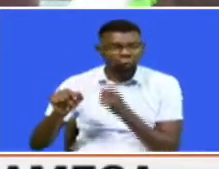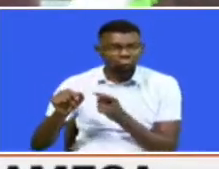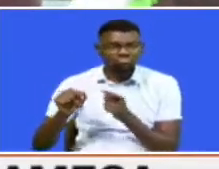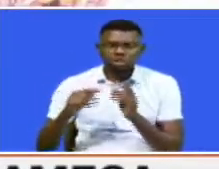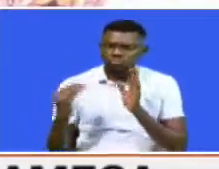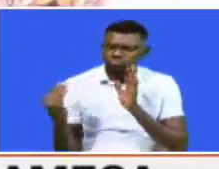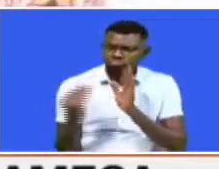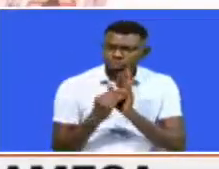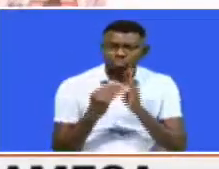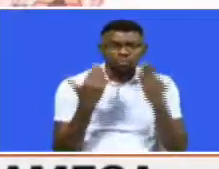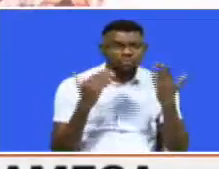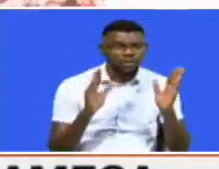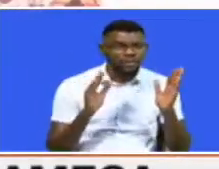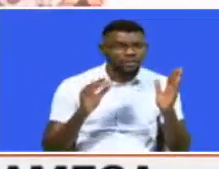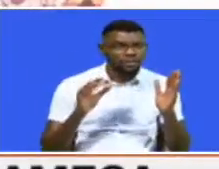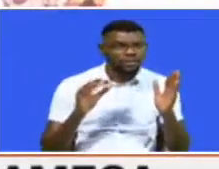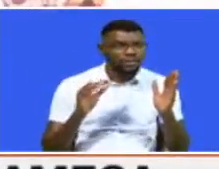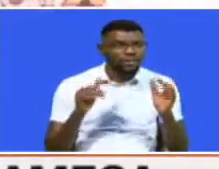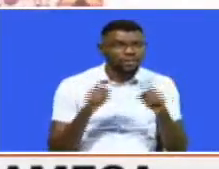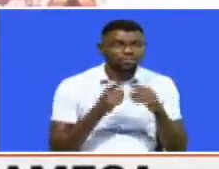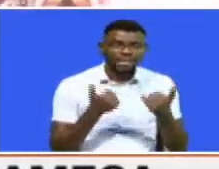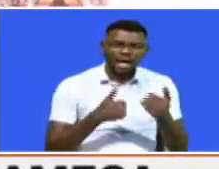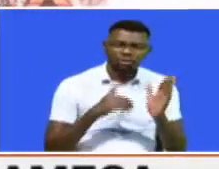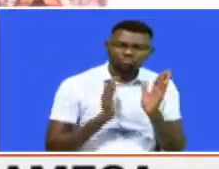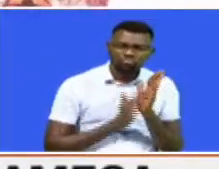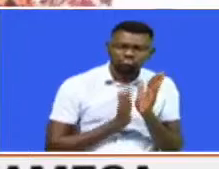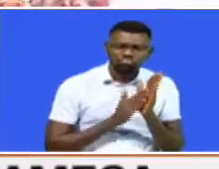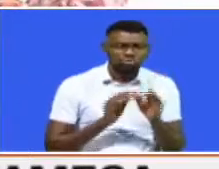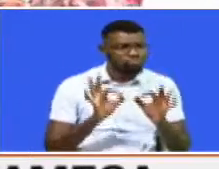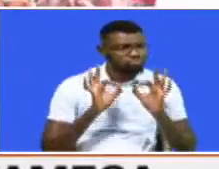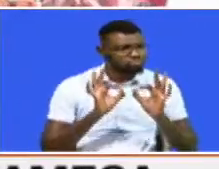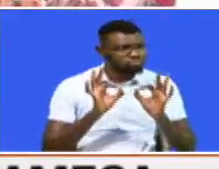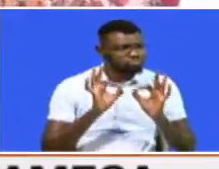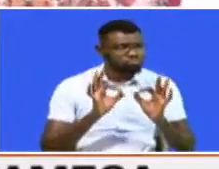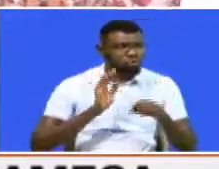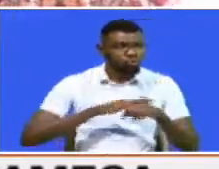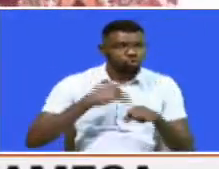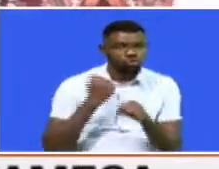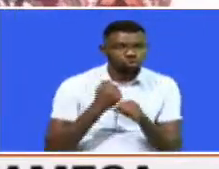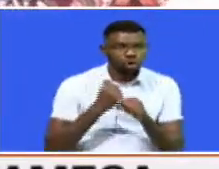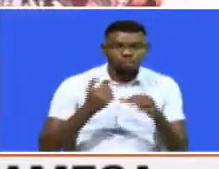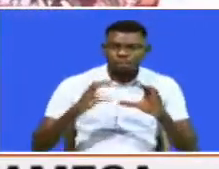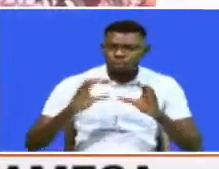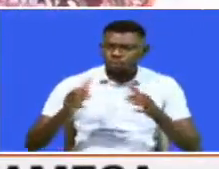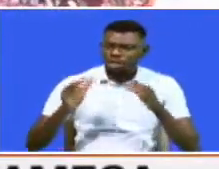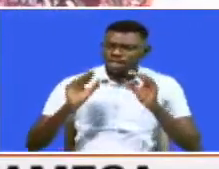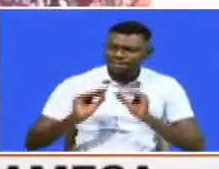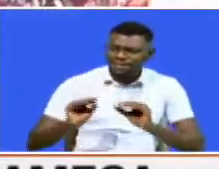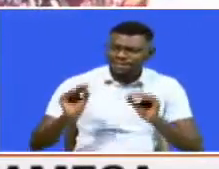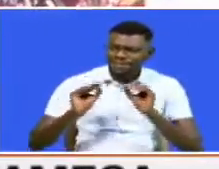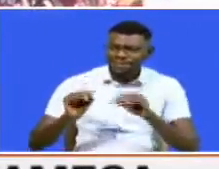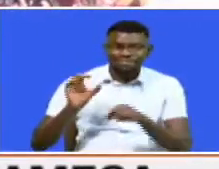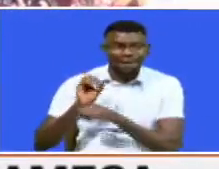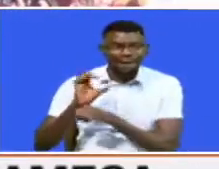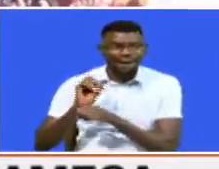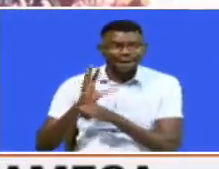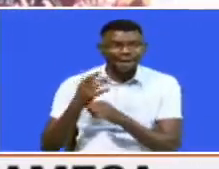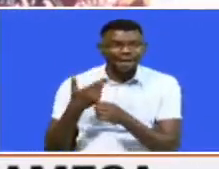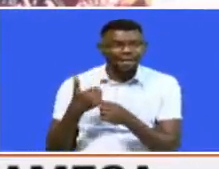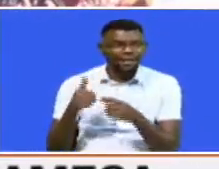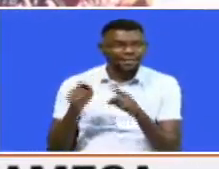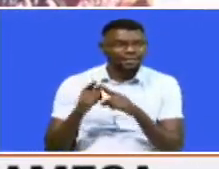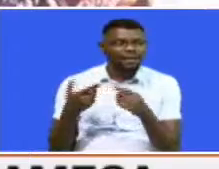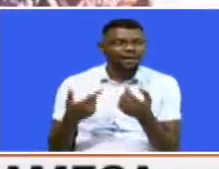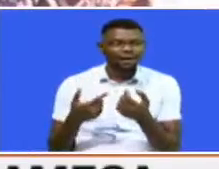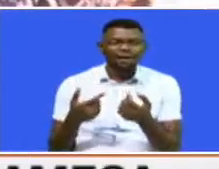kwa CIDP. Our CHVs are doing a very commendable job in the communities to enlighten them so that they can be able to access facility and